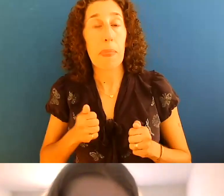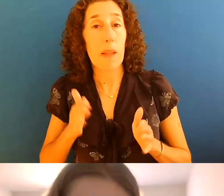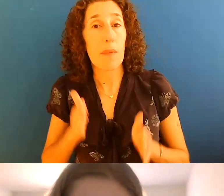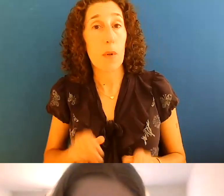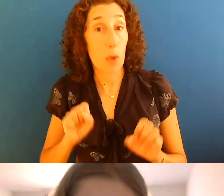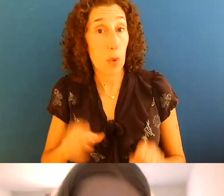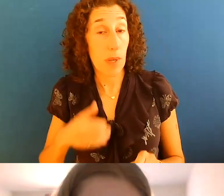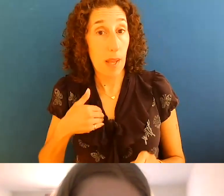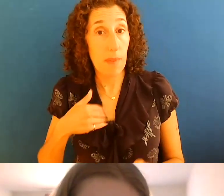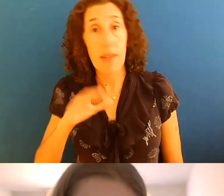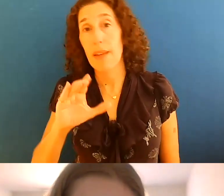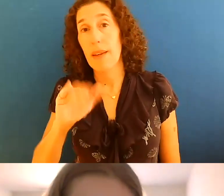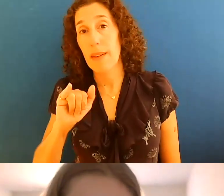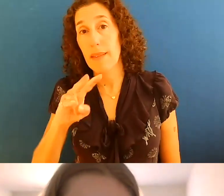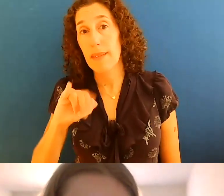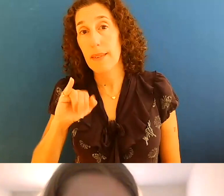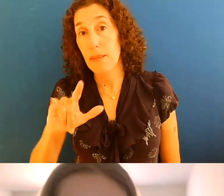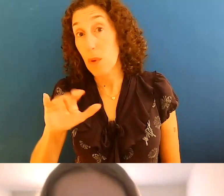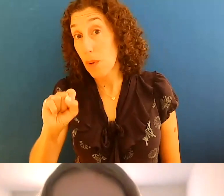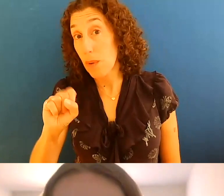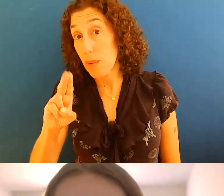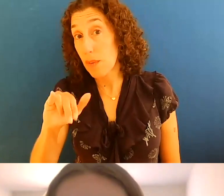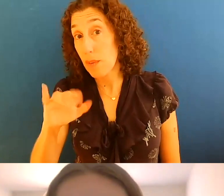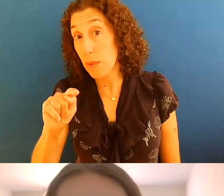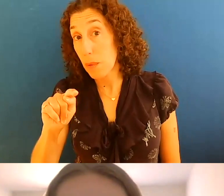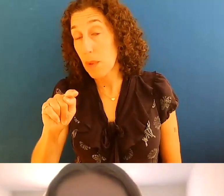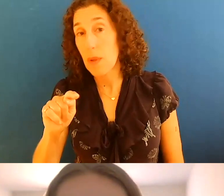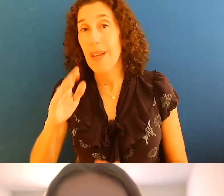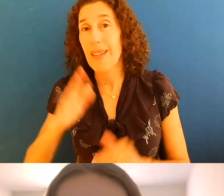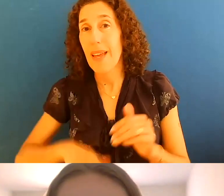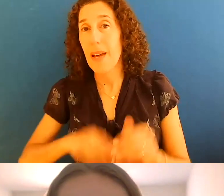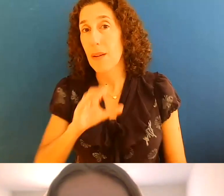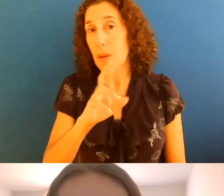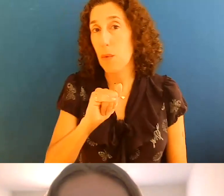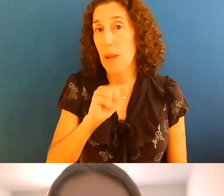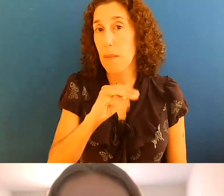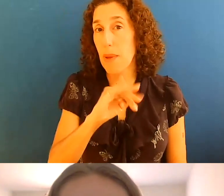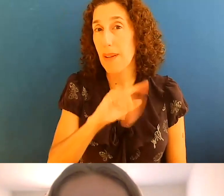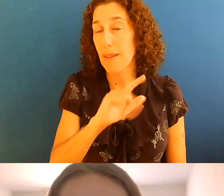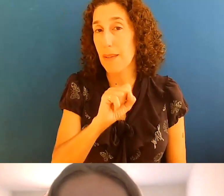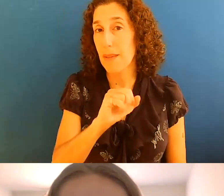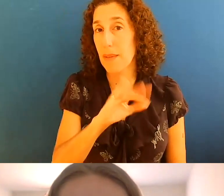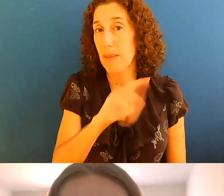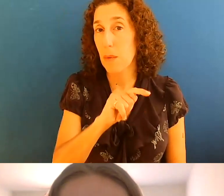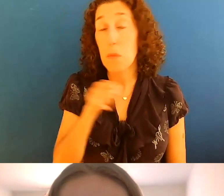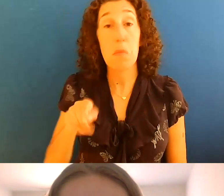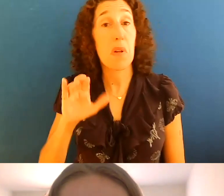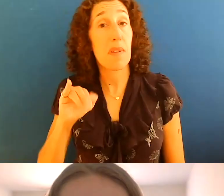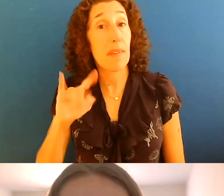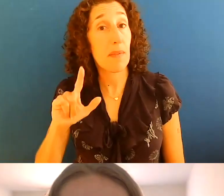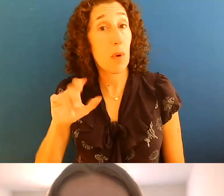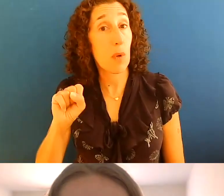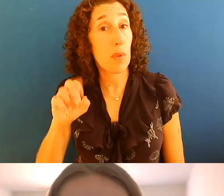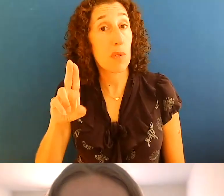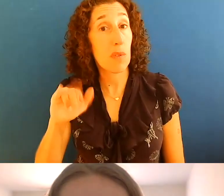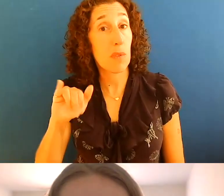suits against the perpetrator. There are a variety of other legal options that may be available for survivors as well. They